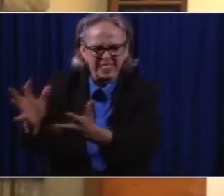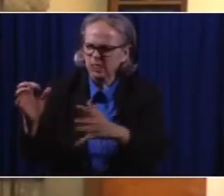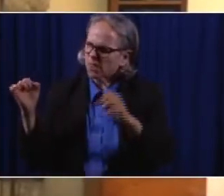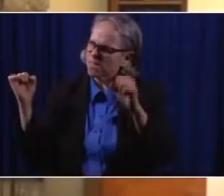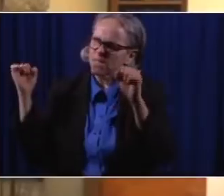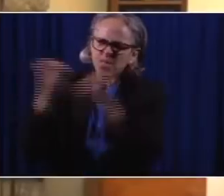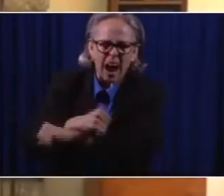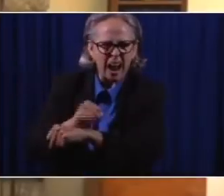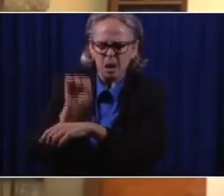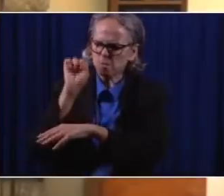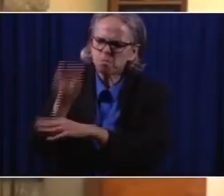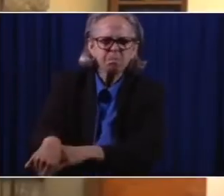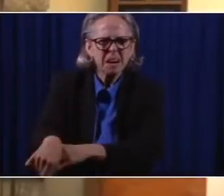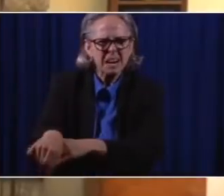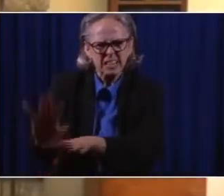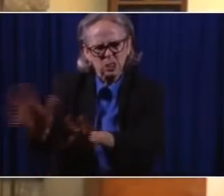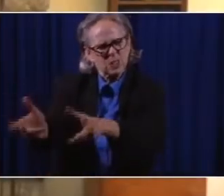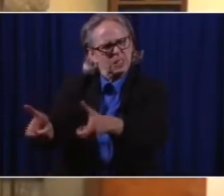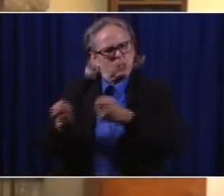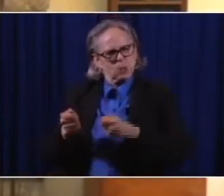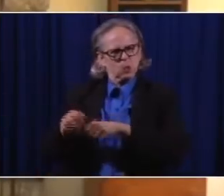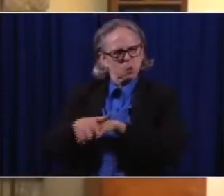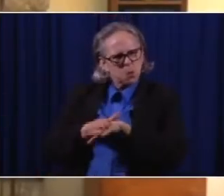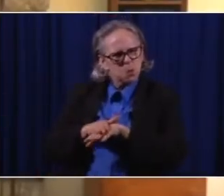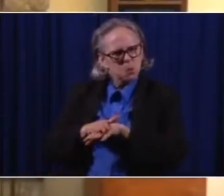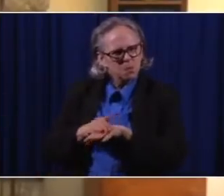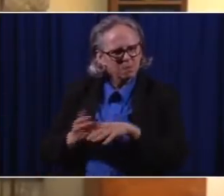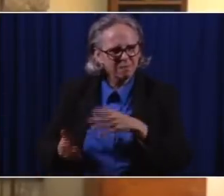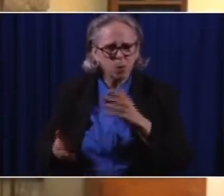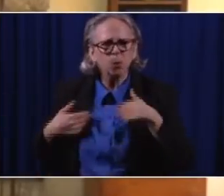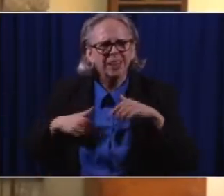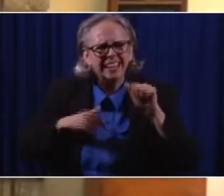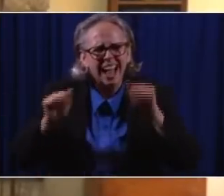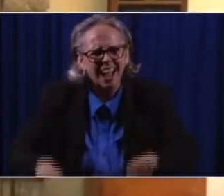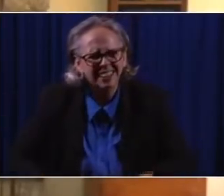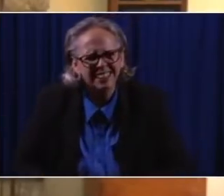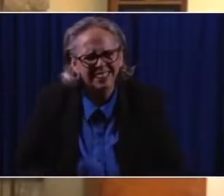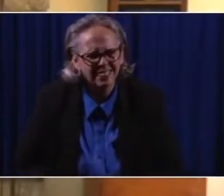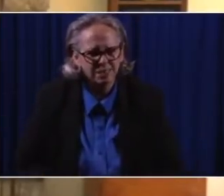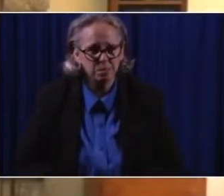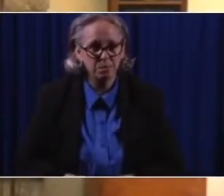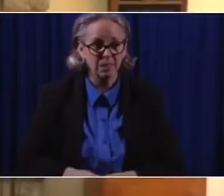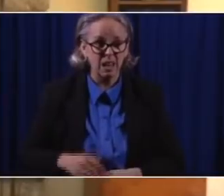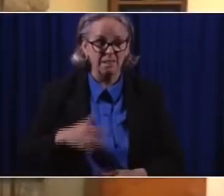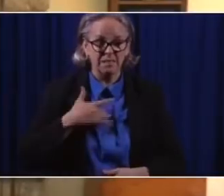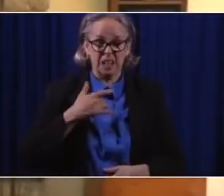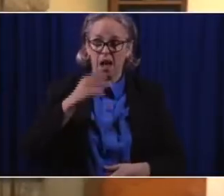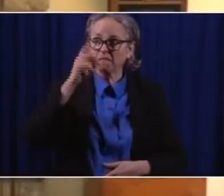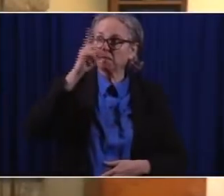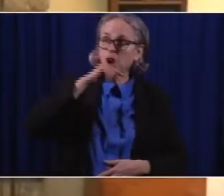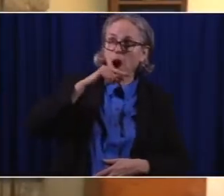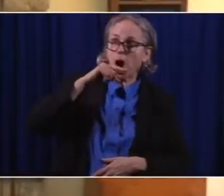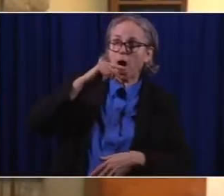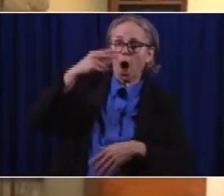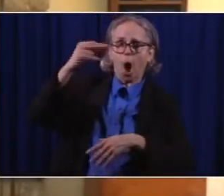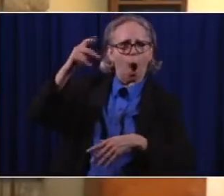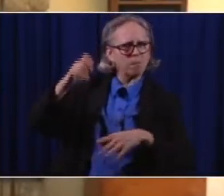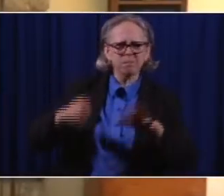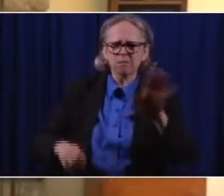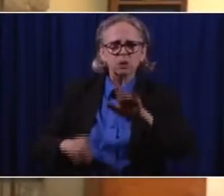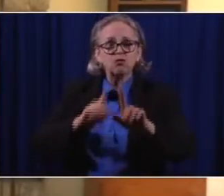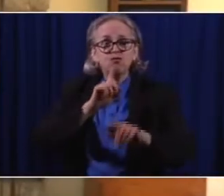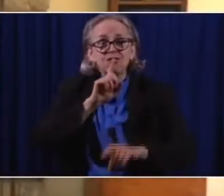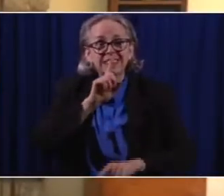our hands to fight back, and we can do that. So I don't think it's false hope. It's hope. It's realistic hope.